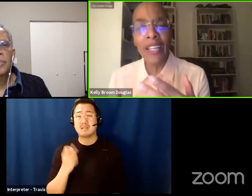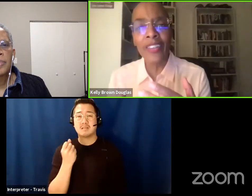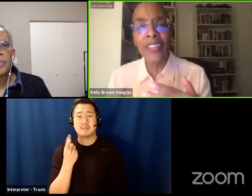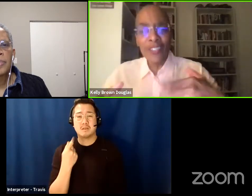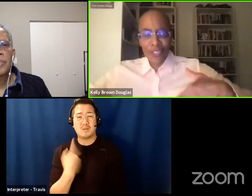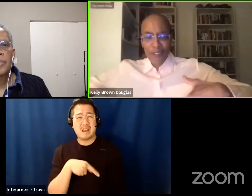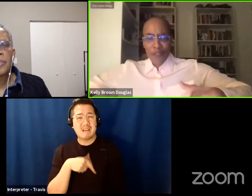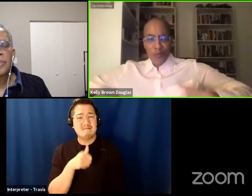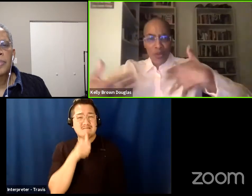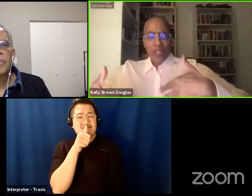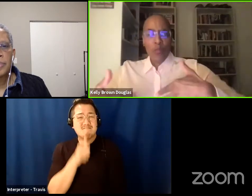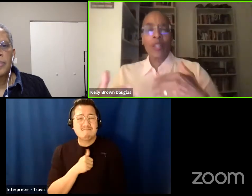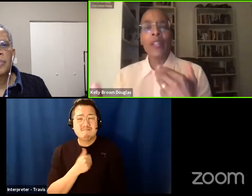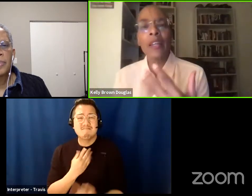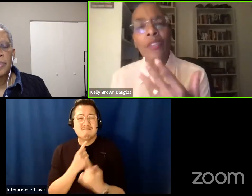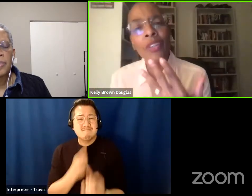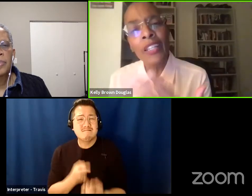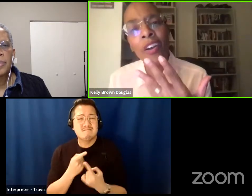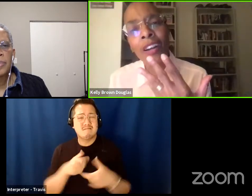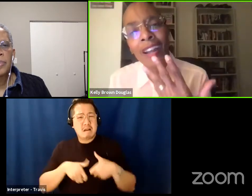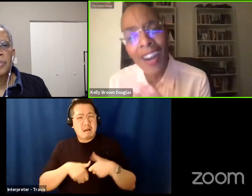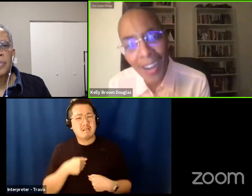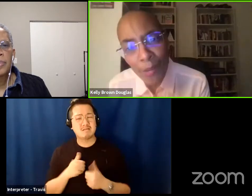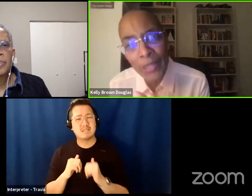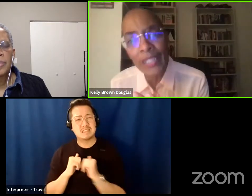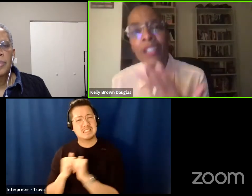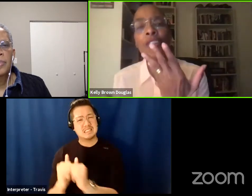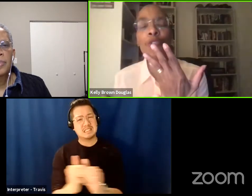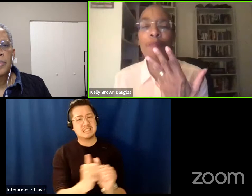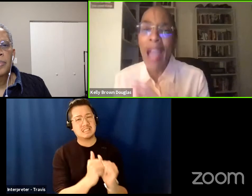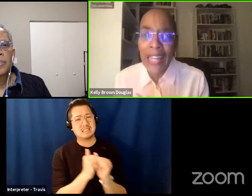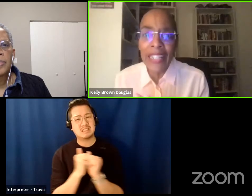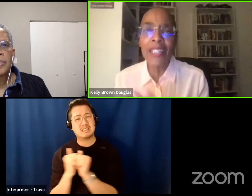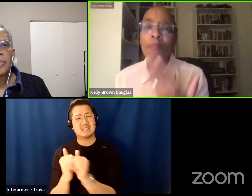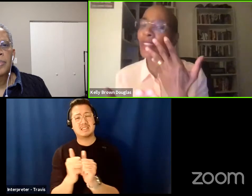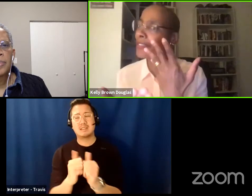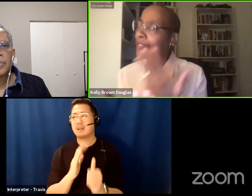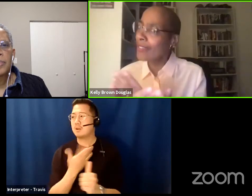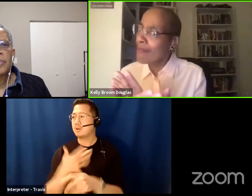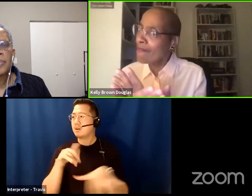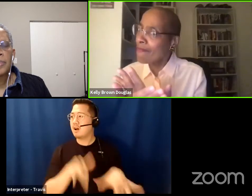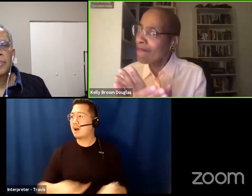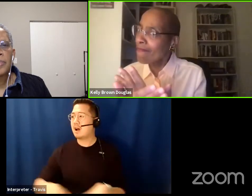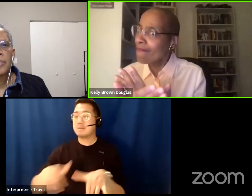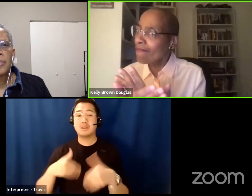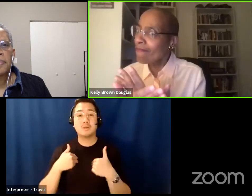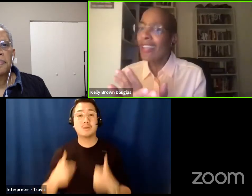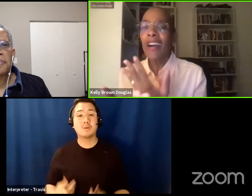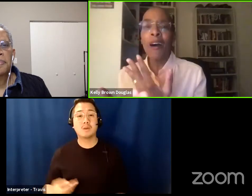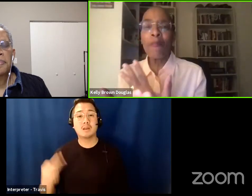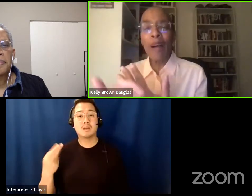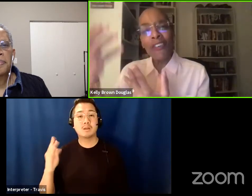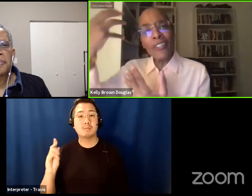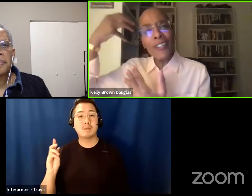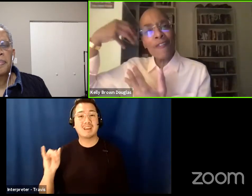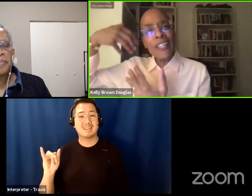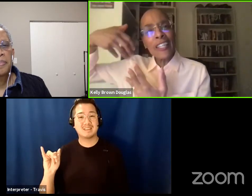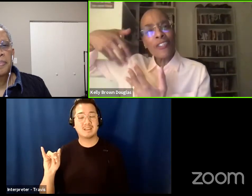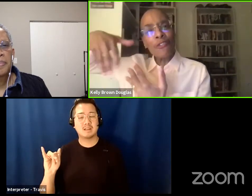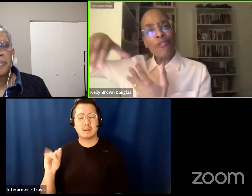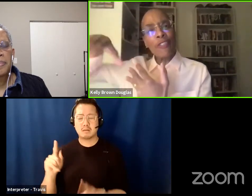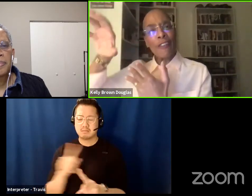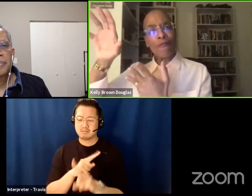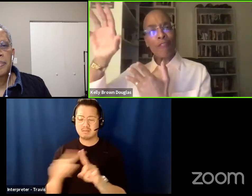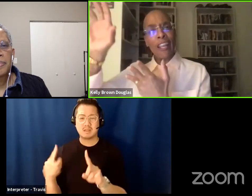one another, suffer with one another in our common humanity. But there's something about